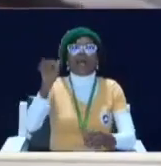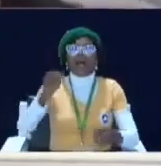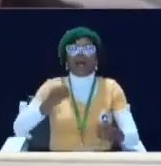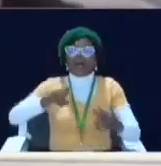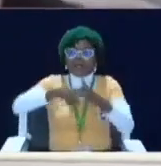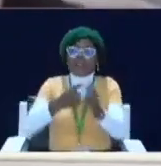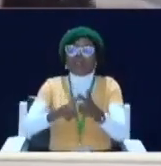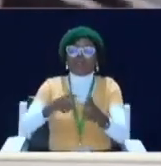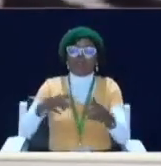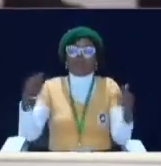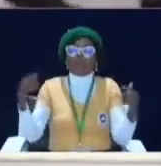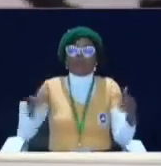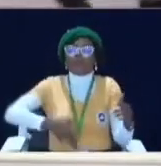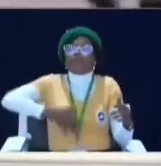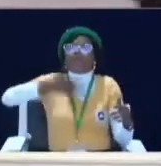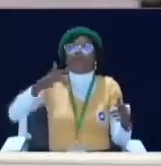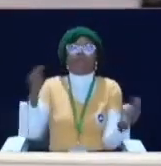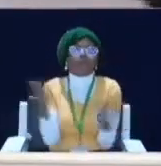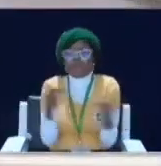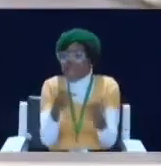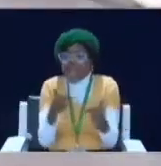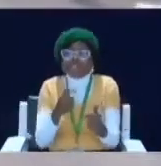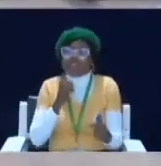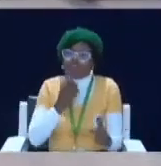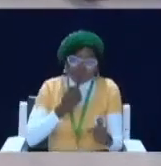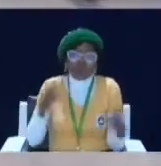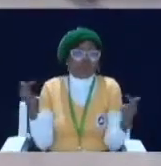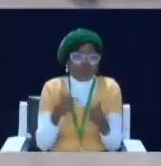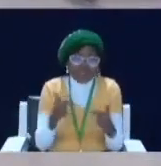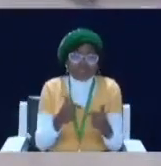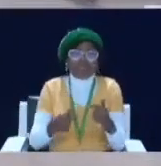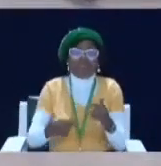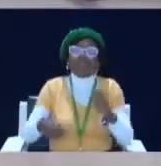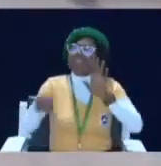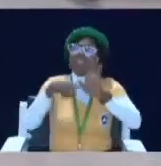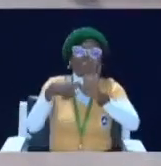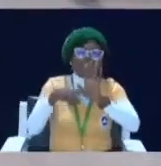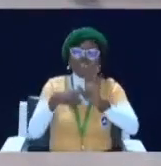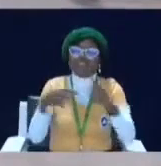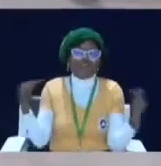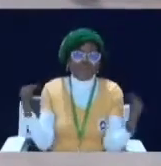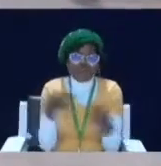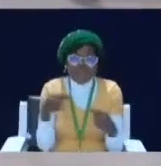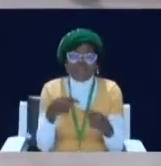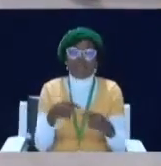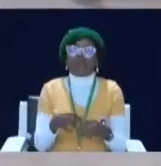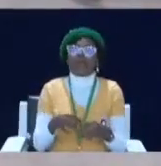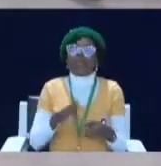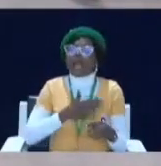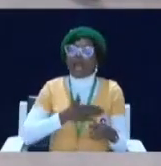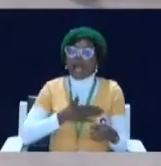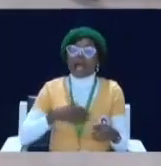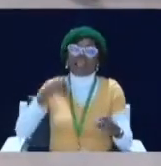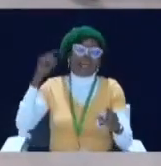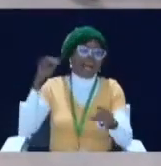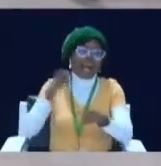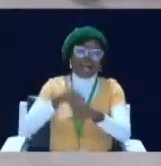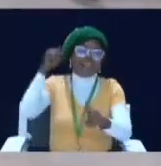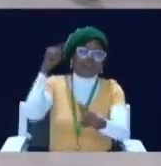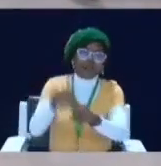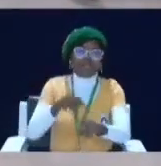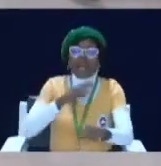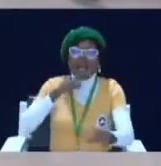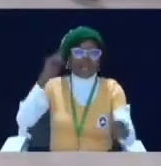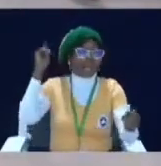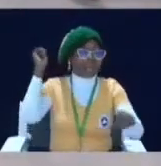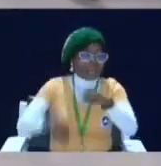head. And it was painful, negatively and painfully. At the point, I couldn't